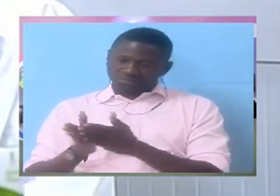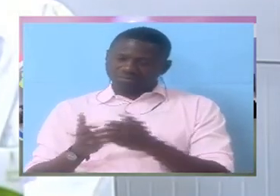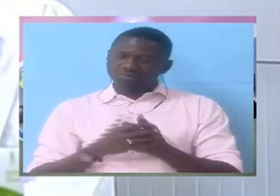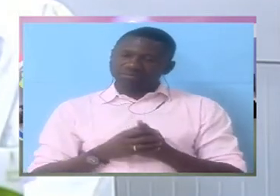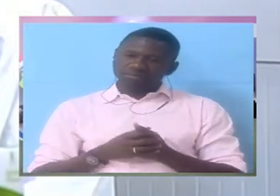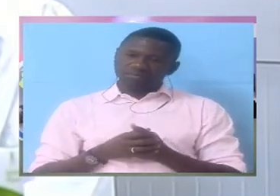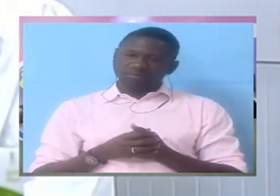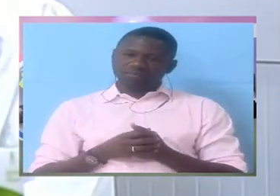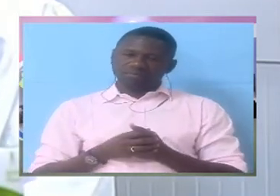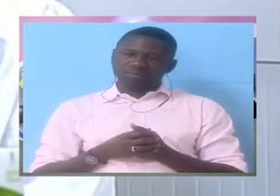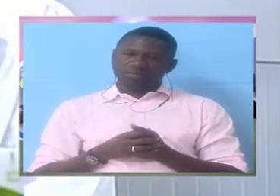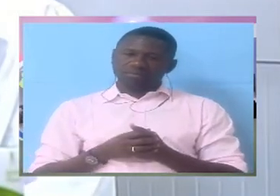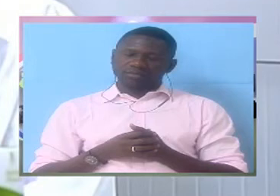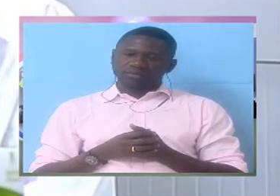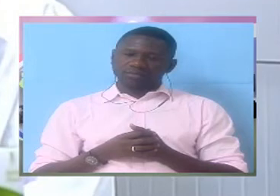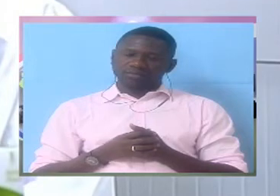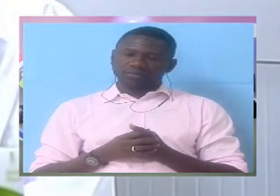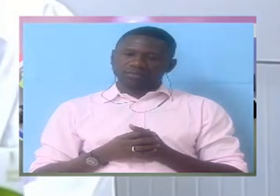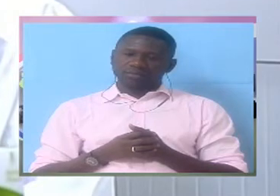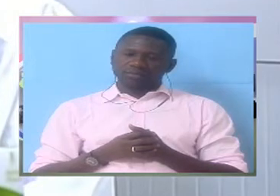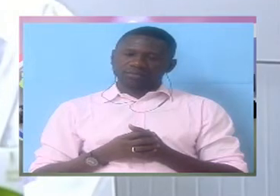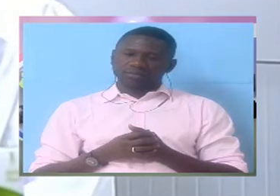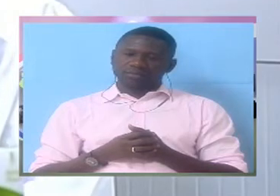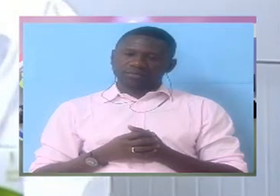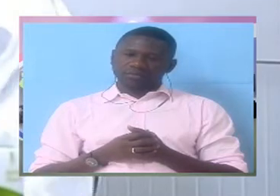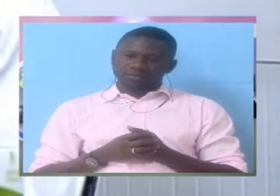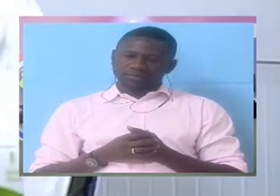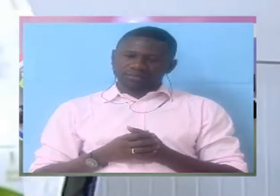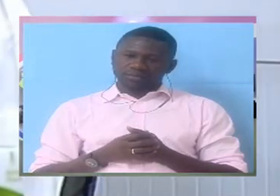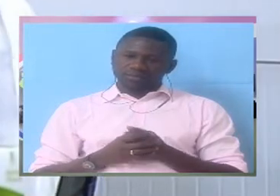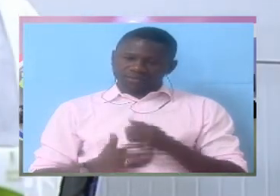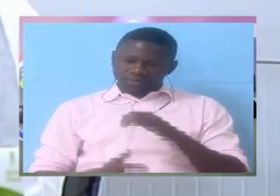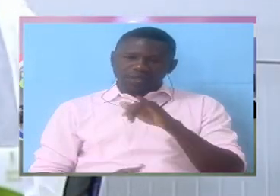Yeah, because Katu,